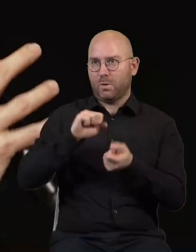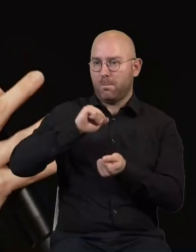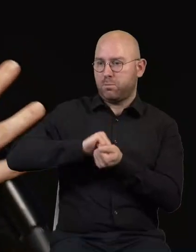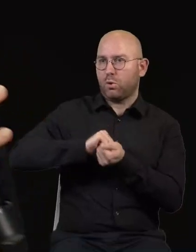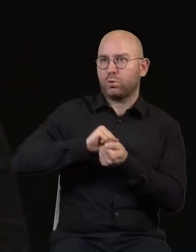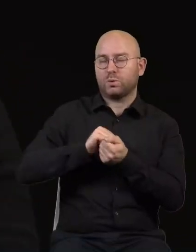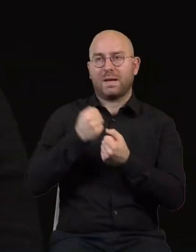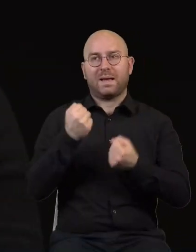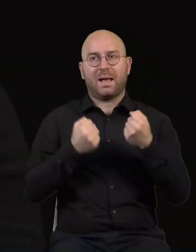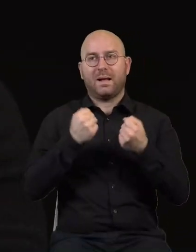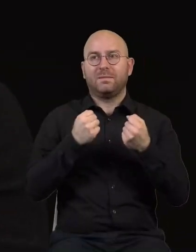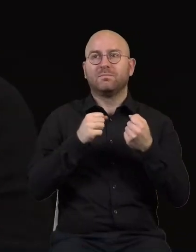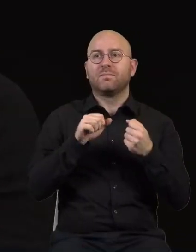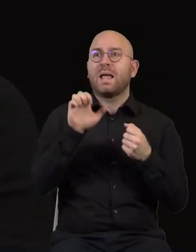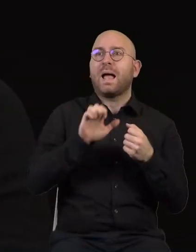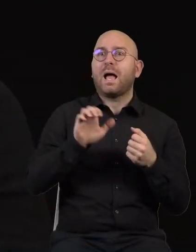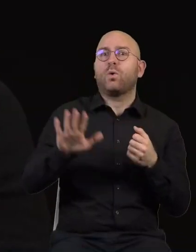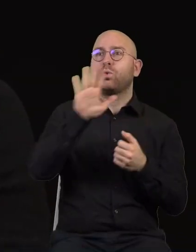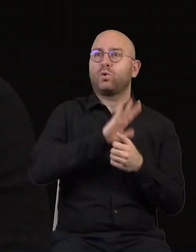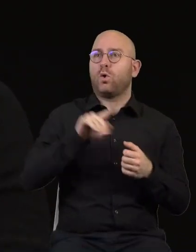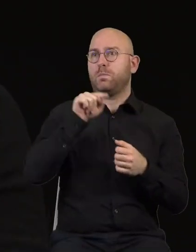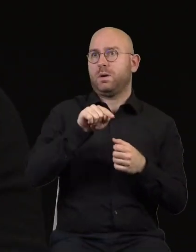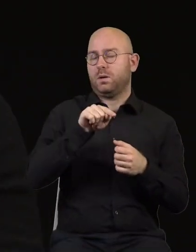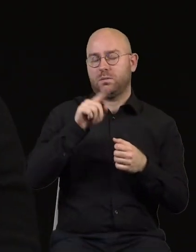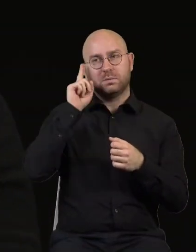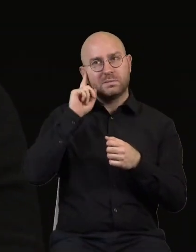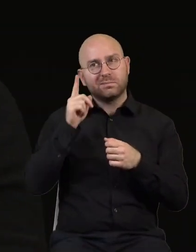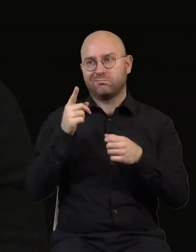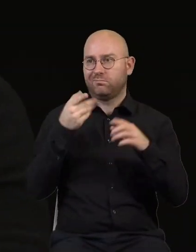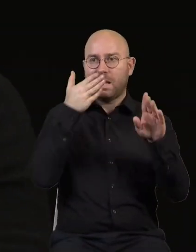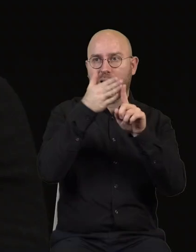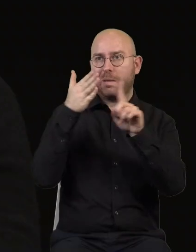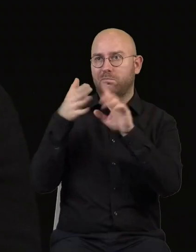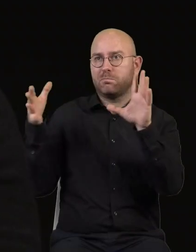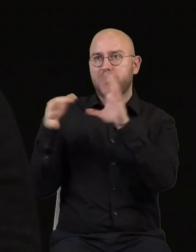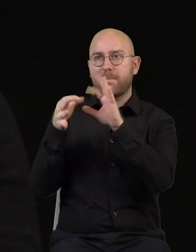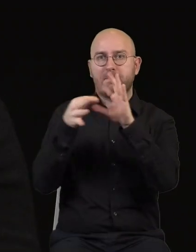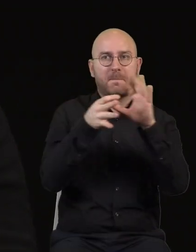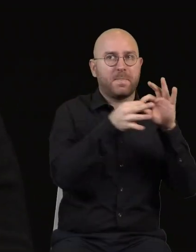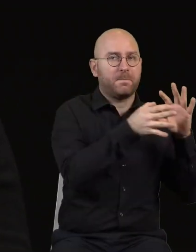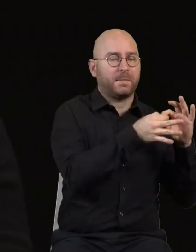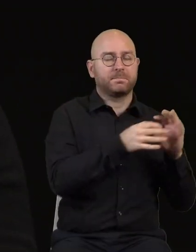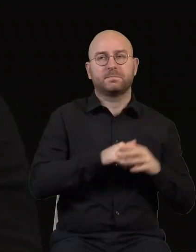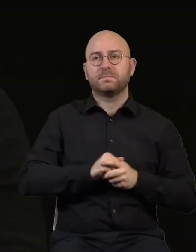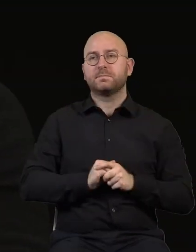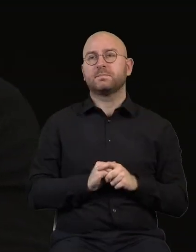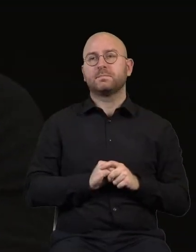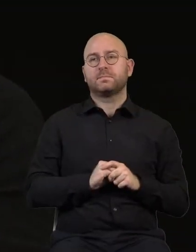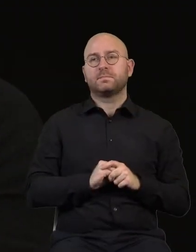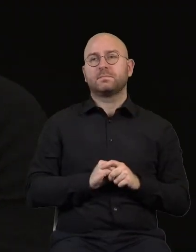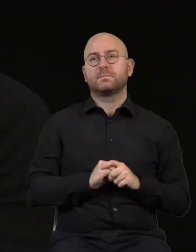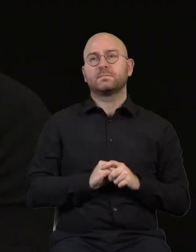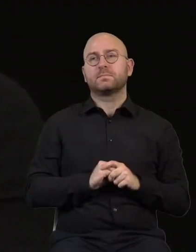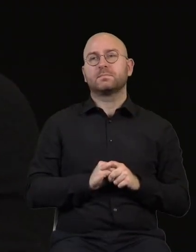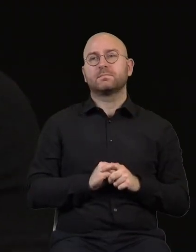about resilience, is grid investments. Making sure that we enforce our electricity networks, not